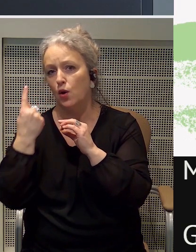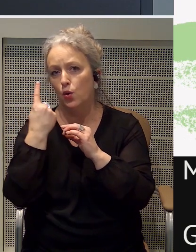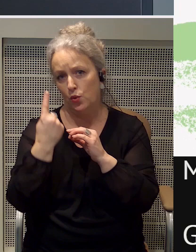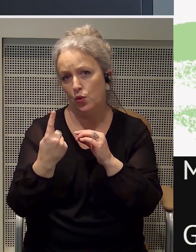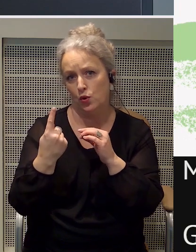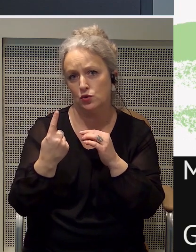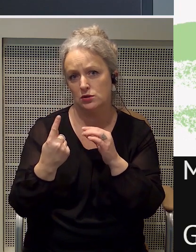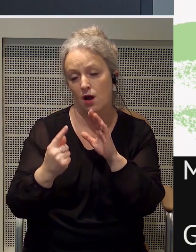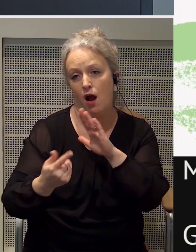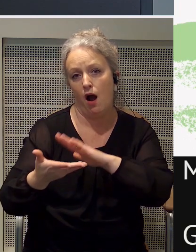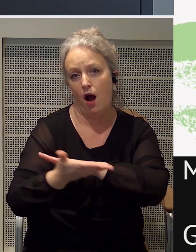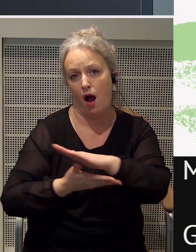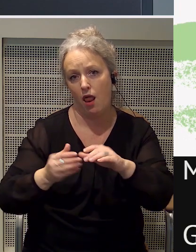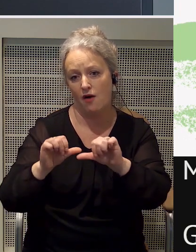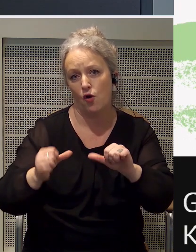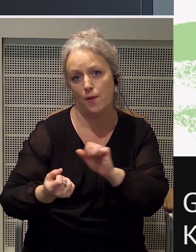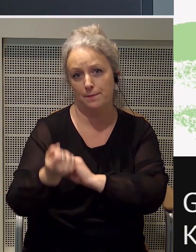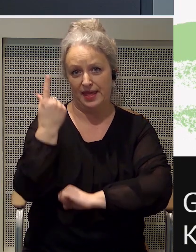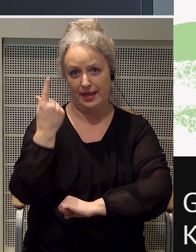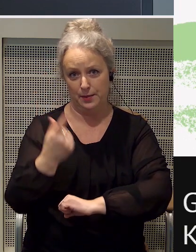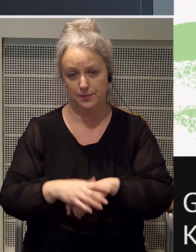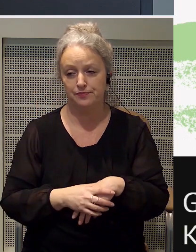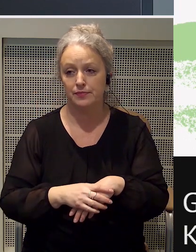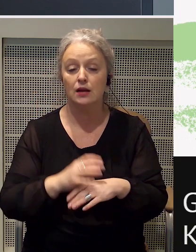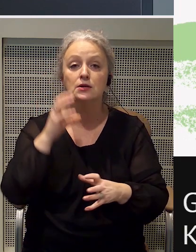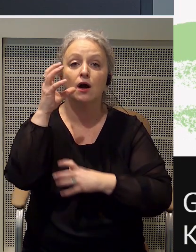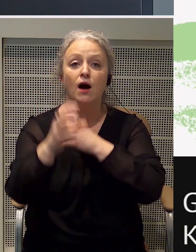this specific type, it's actually quite rare.